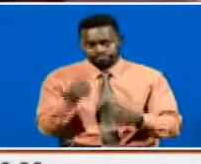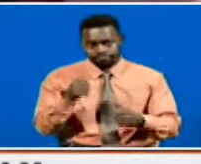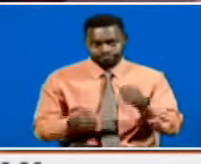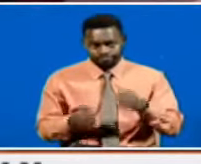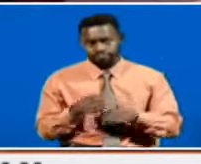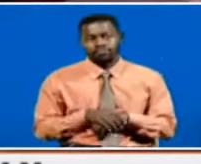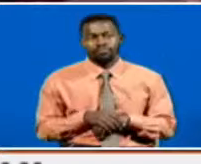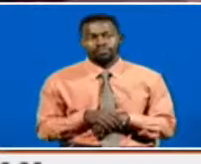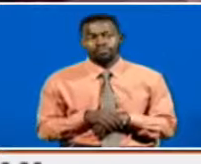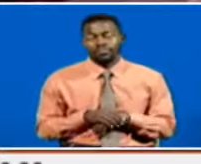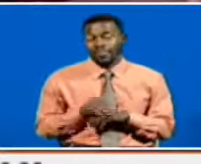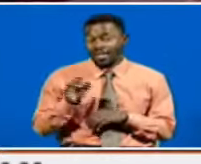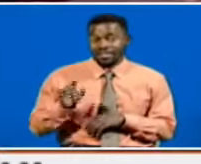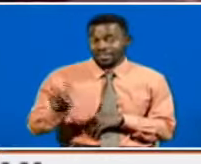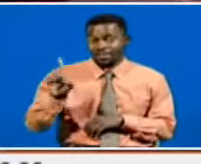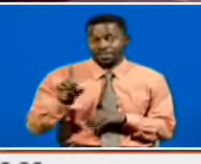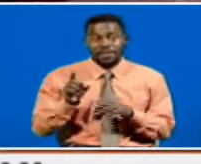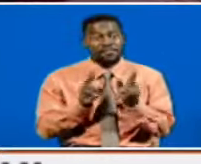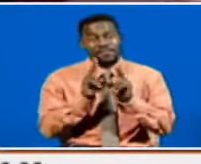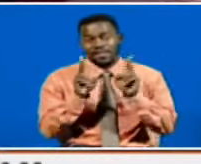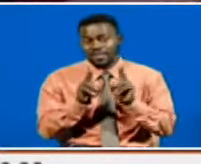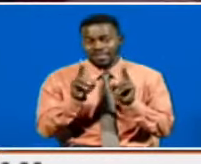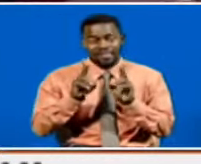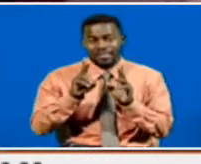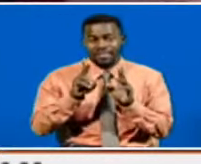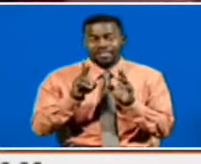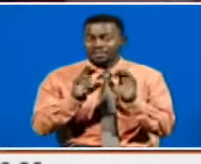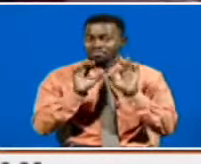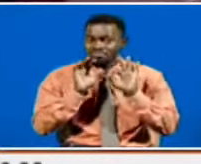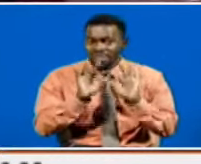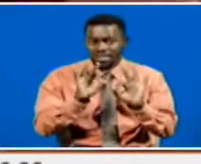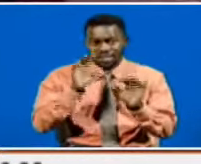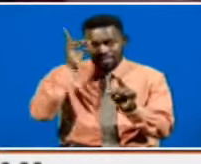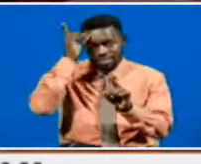a very decisive commander and leader.